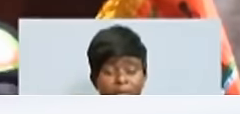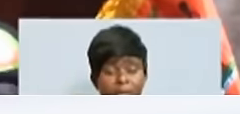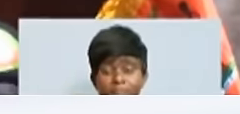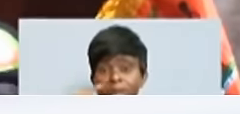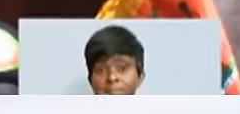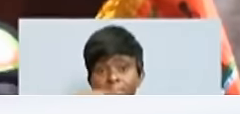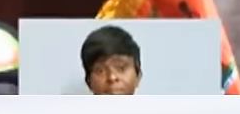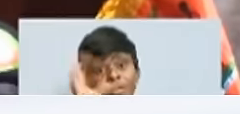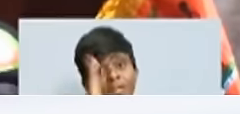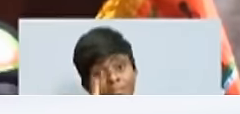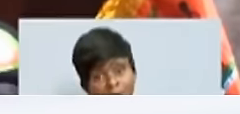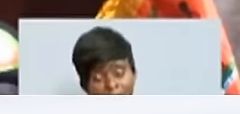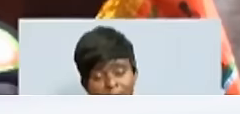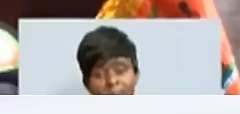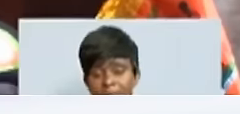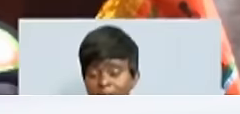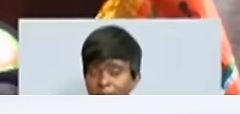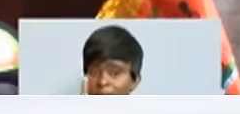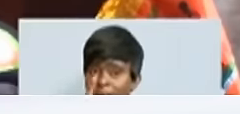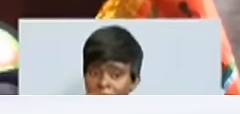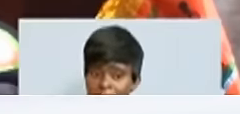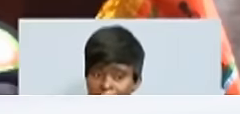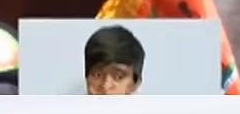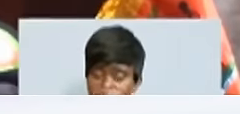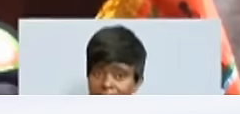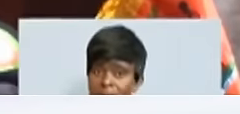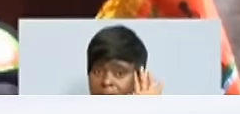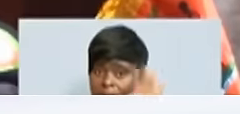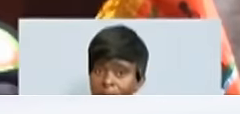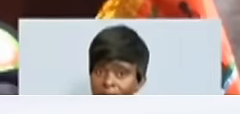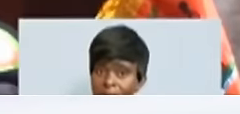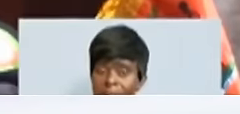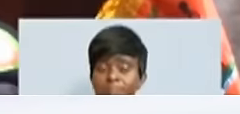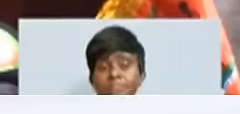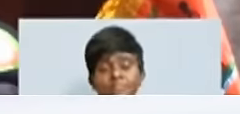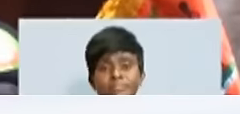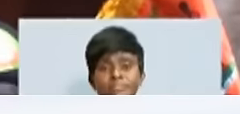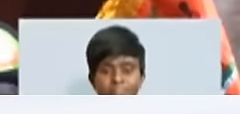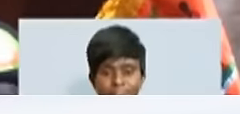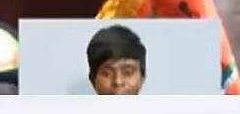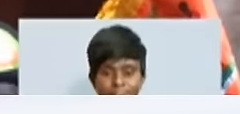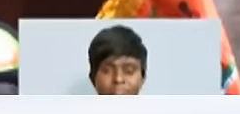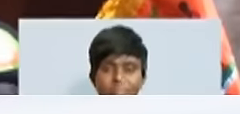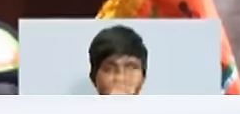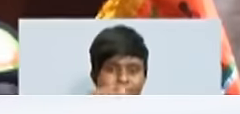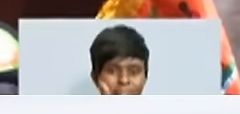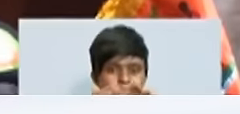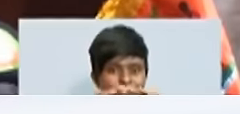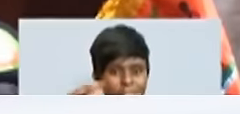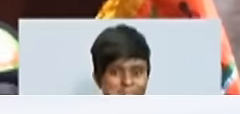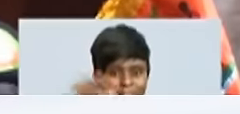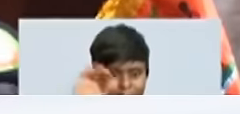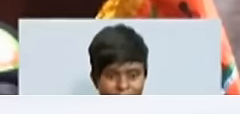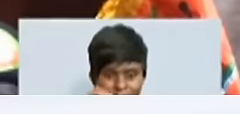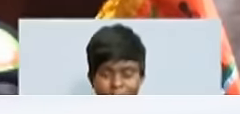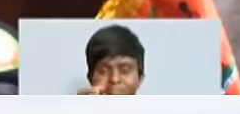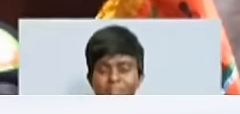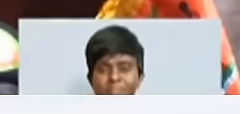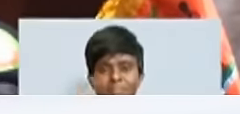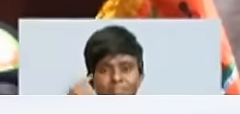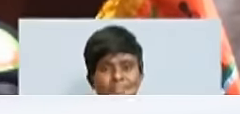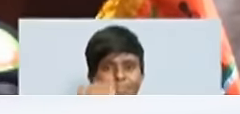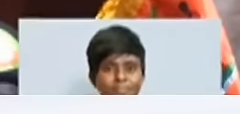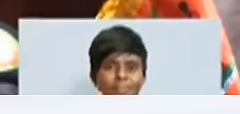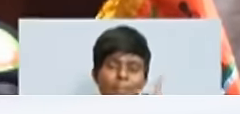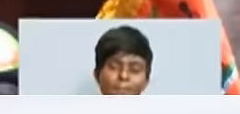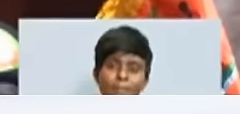don't lie. Anyone can access these numbers. To ensure equal opportunities for all